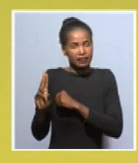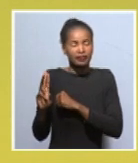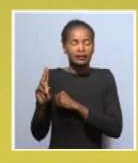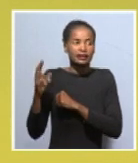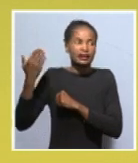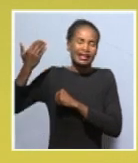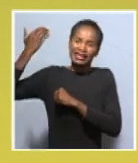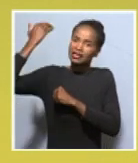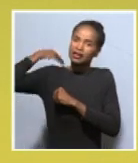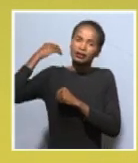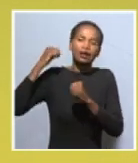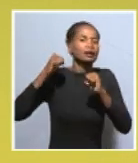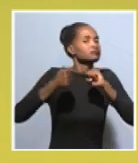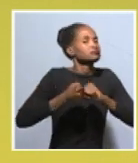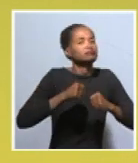nothing was working.